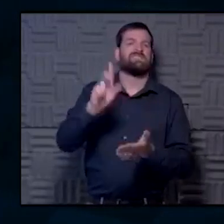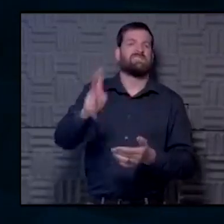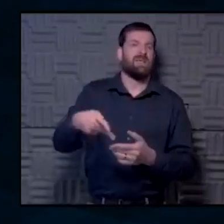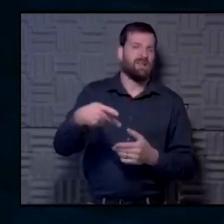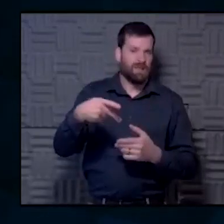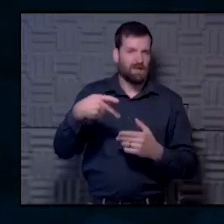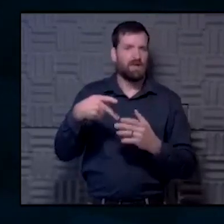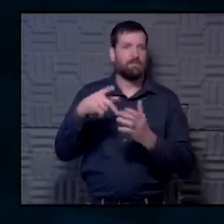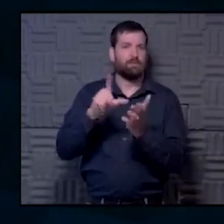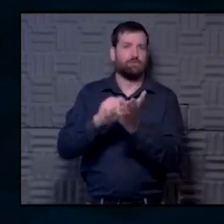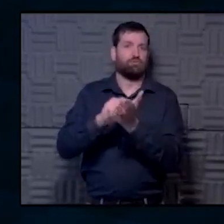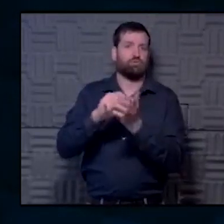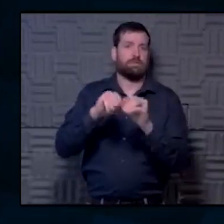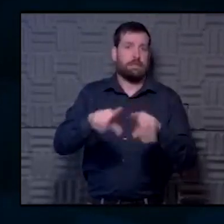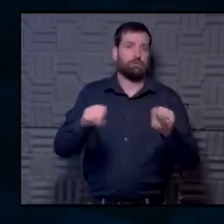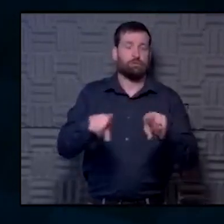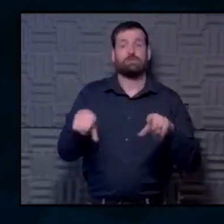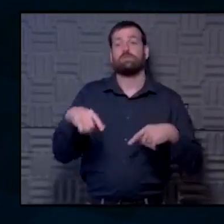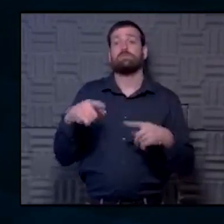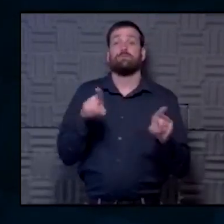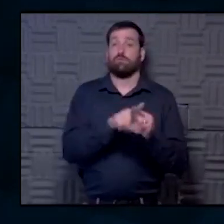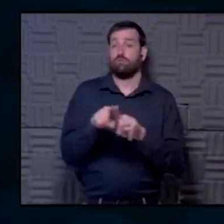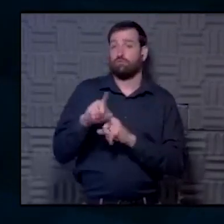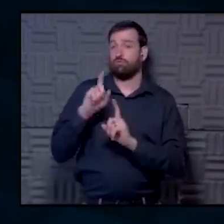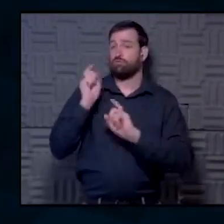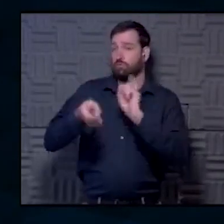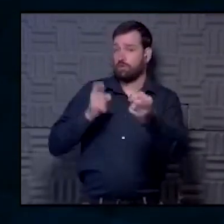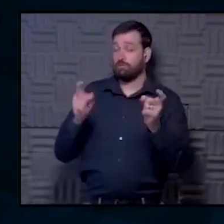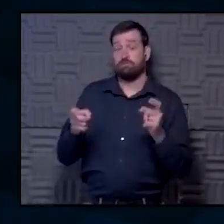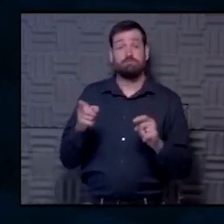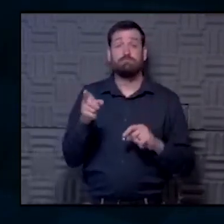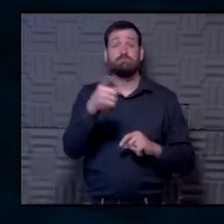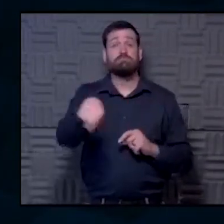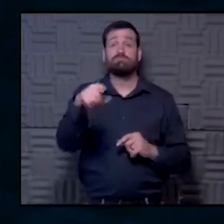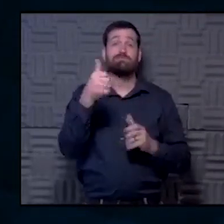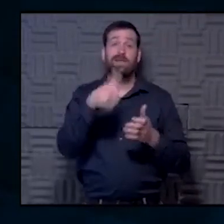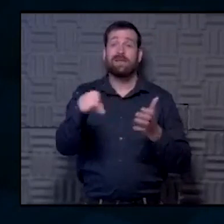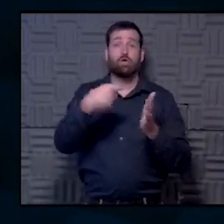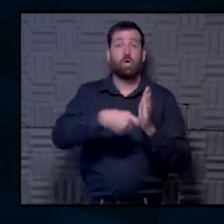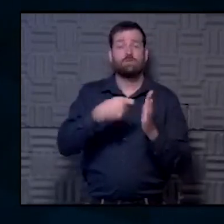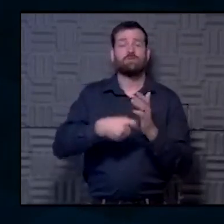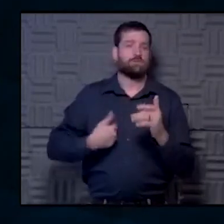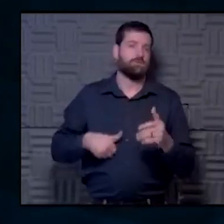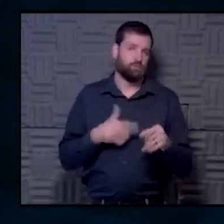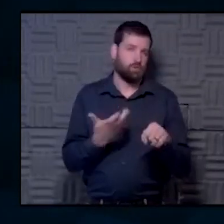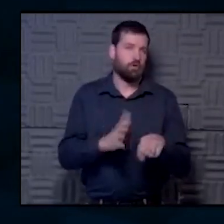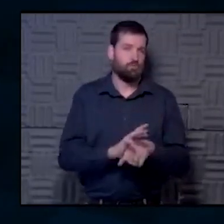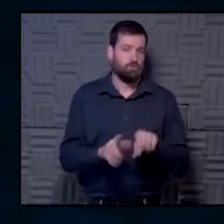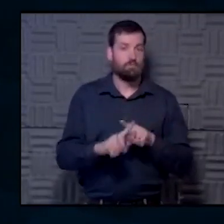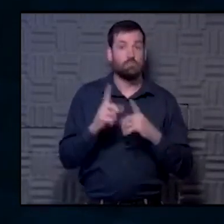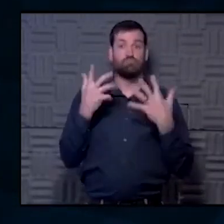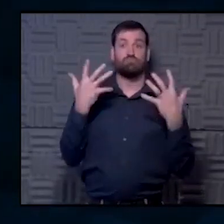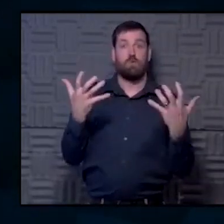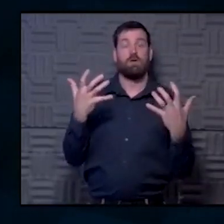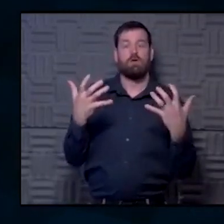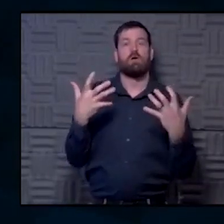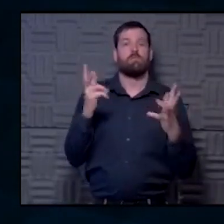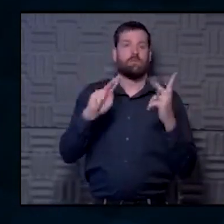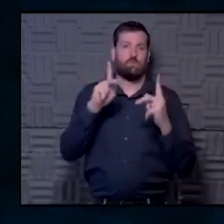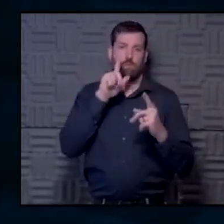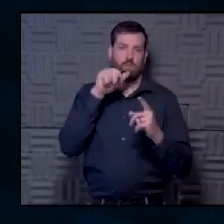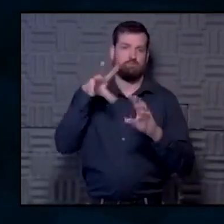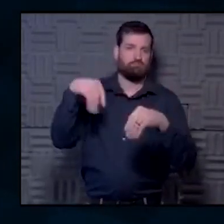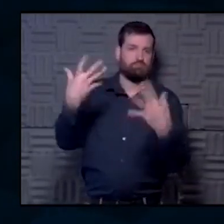donation. So we do cover the expenses of our volunteers wherever they go. So, but we need, right now, we're looking for vaccinators, people,